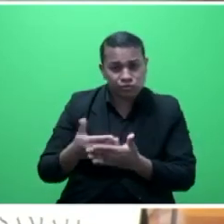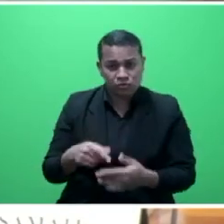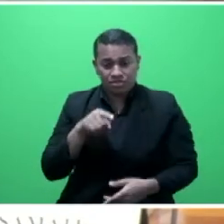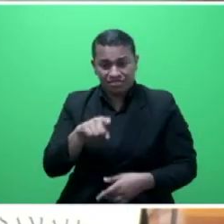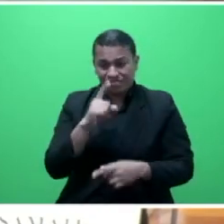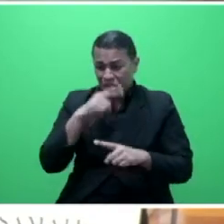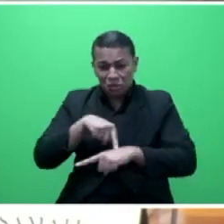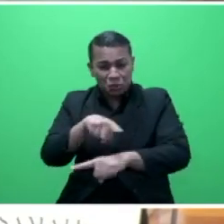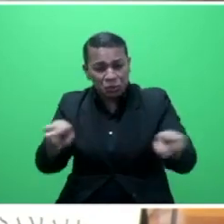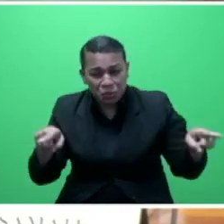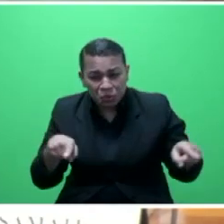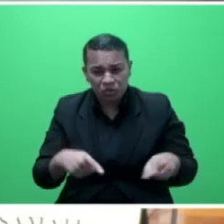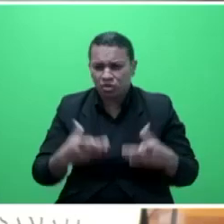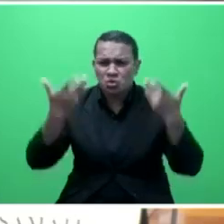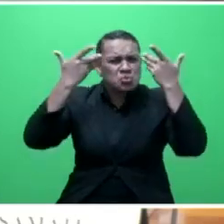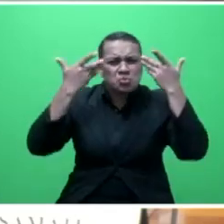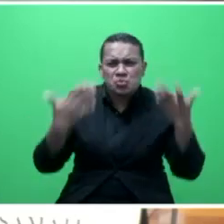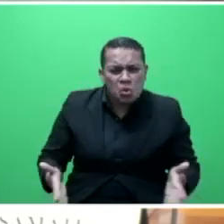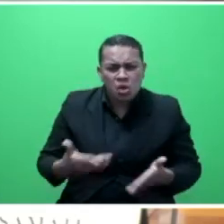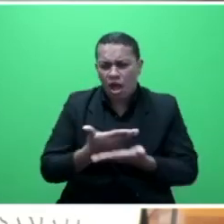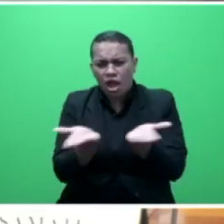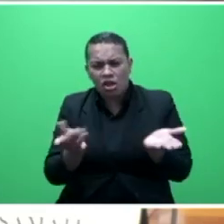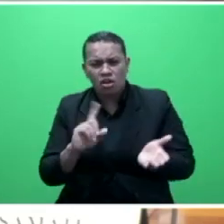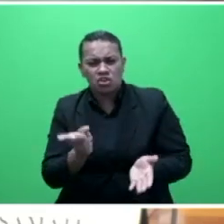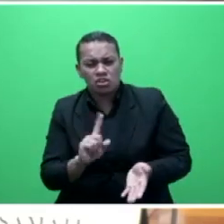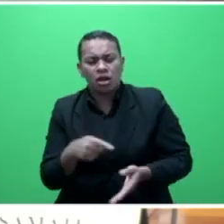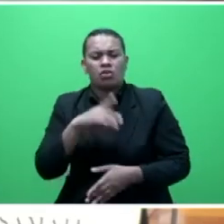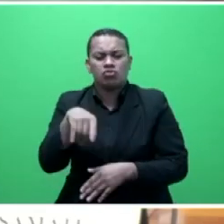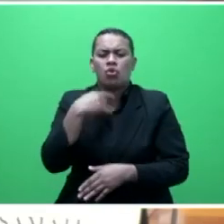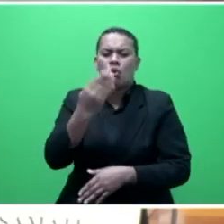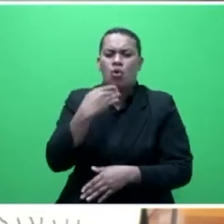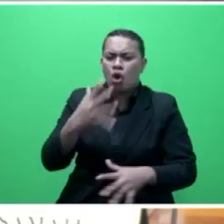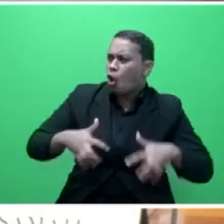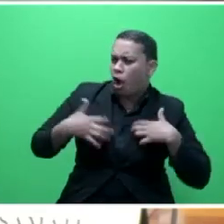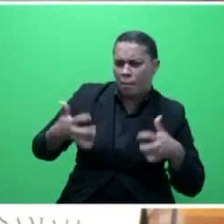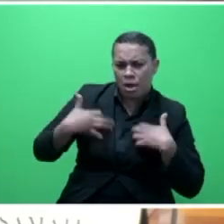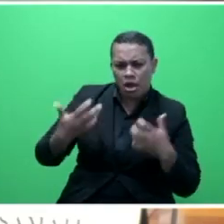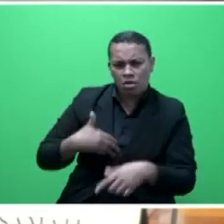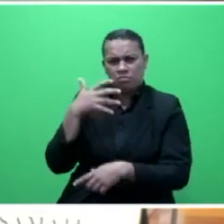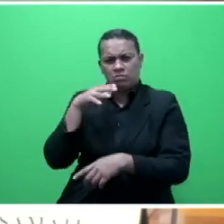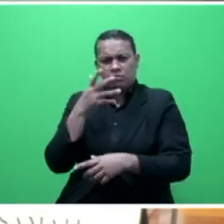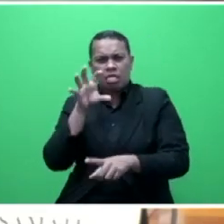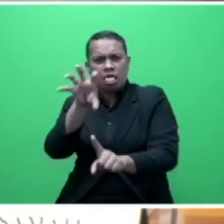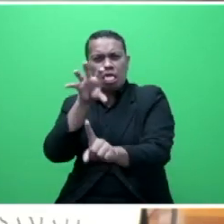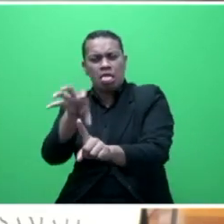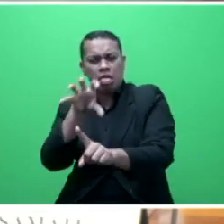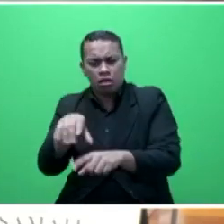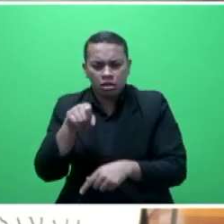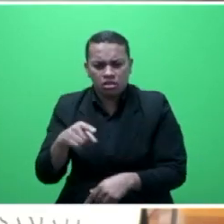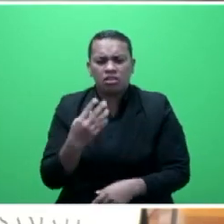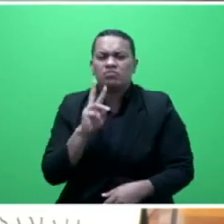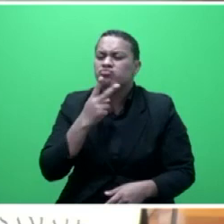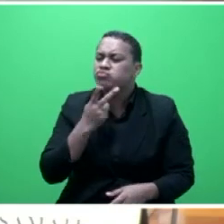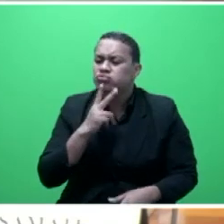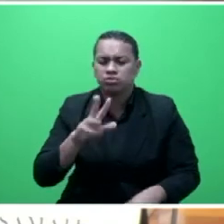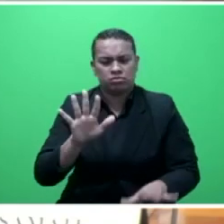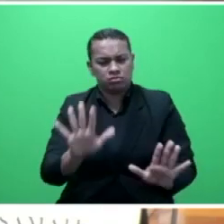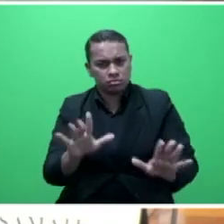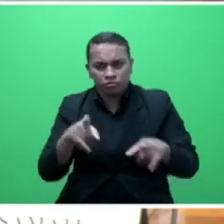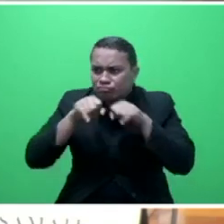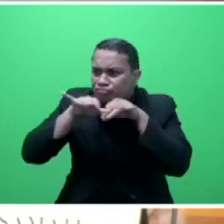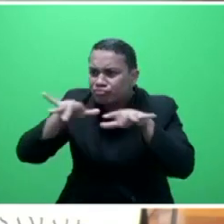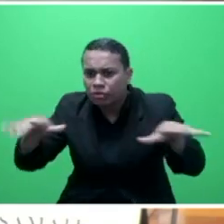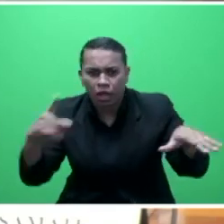know all too little about modern economics, distorting the facts to politicize proven economic